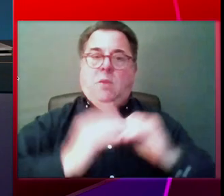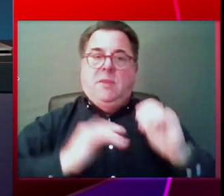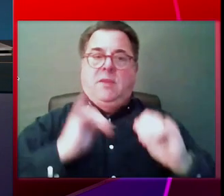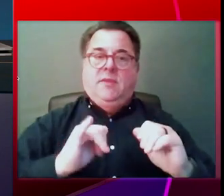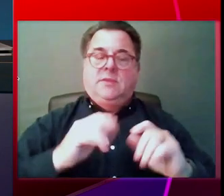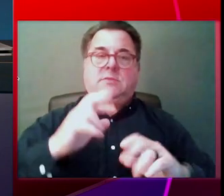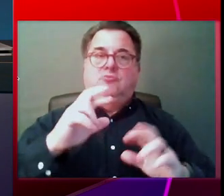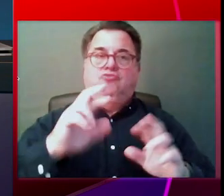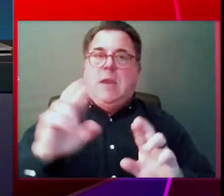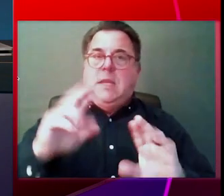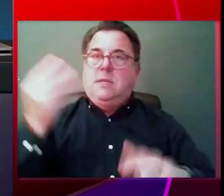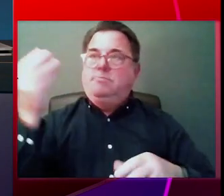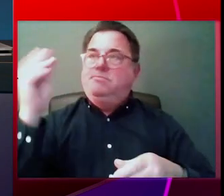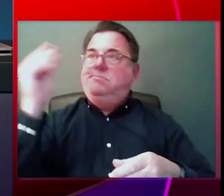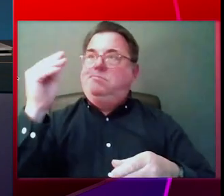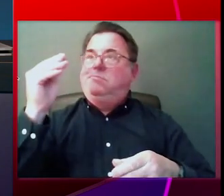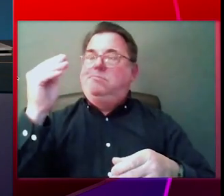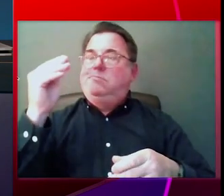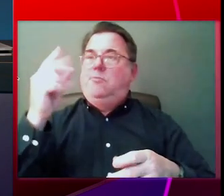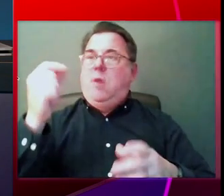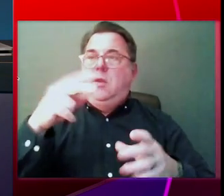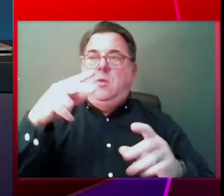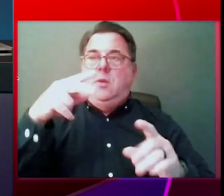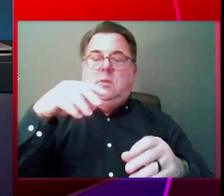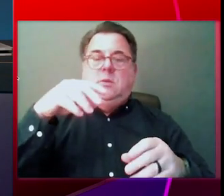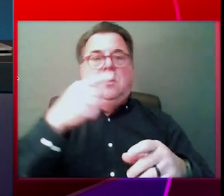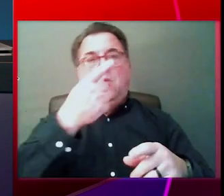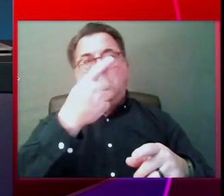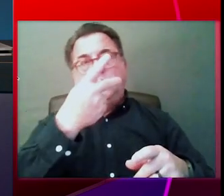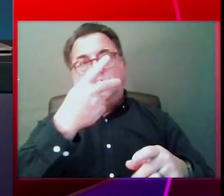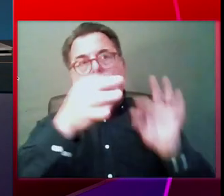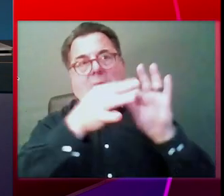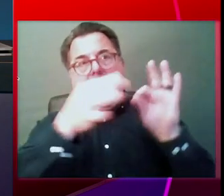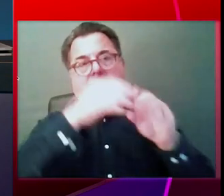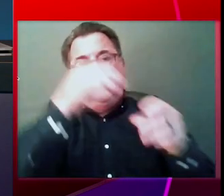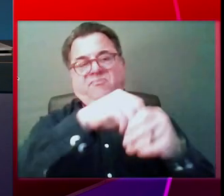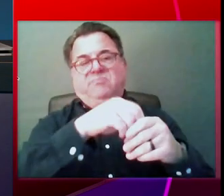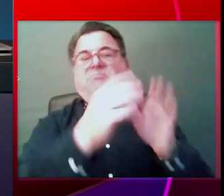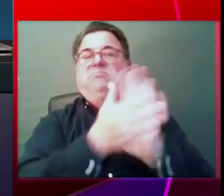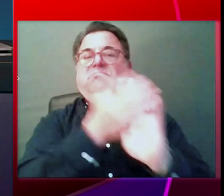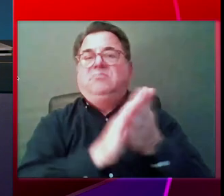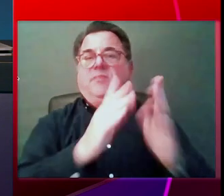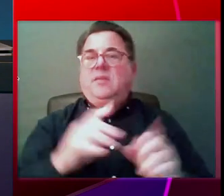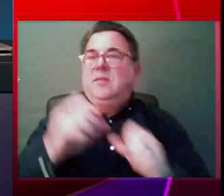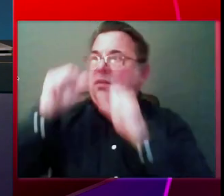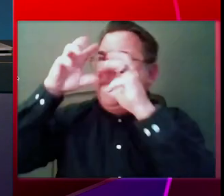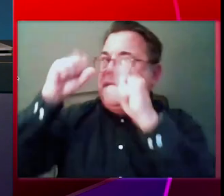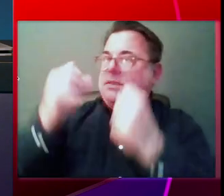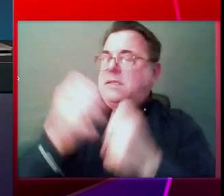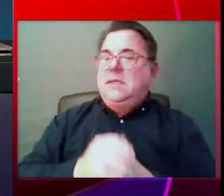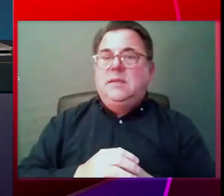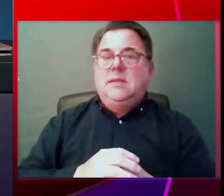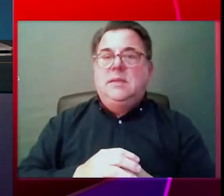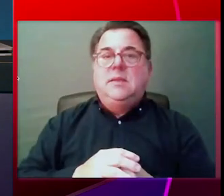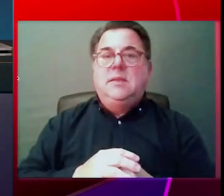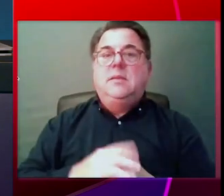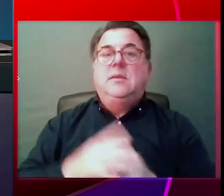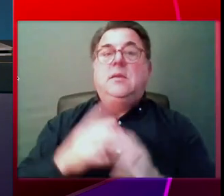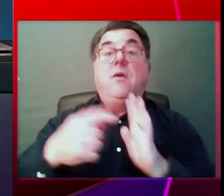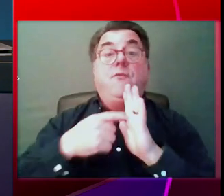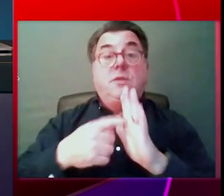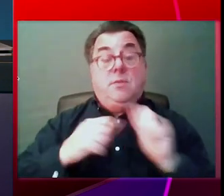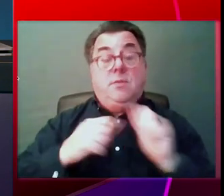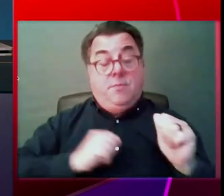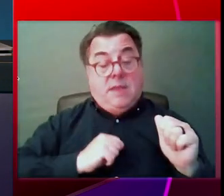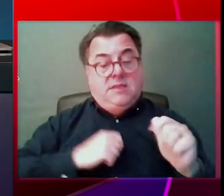service, usable out of the box, one or two lines of code, and you're good to go. Right, that's amazing. I mean, for example, I've been reading